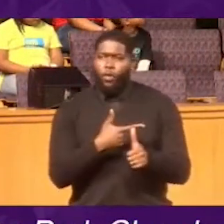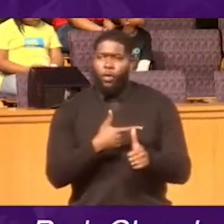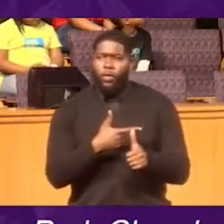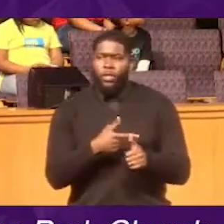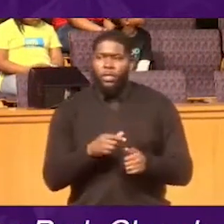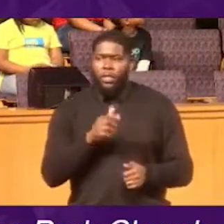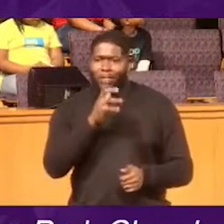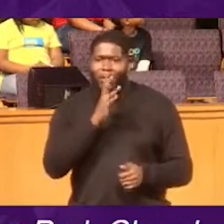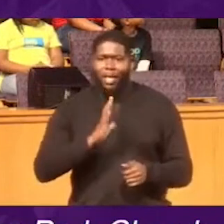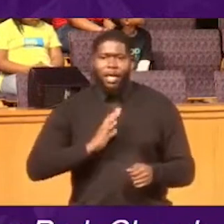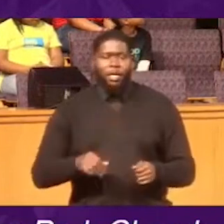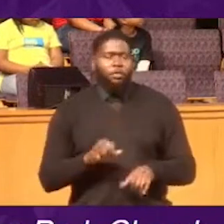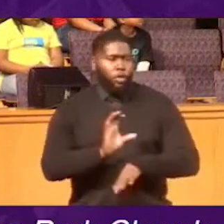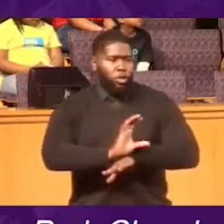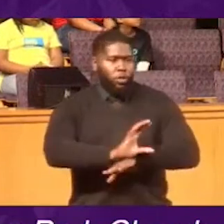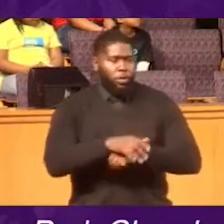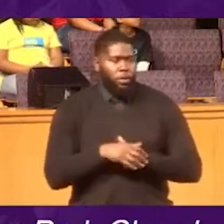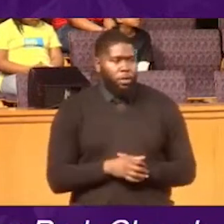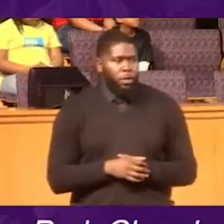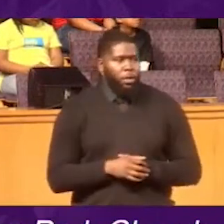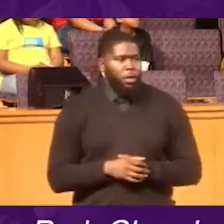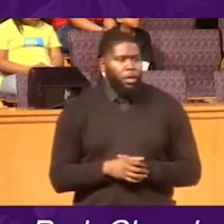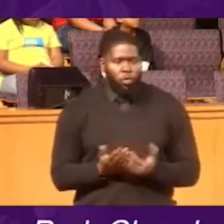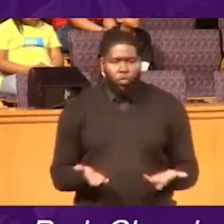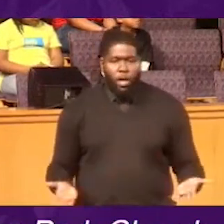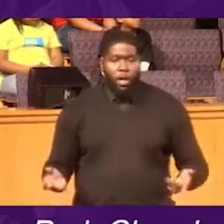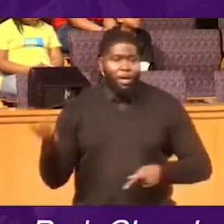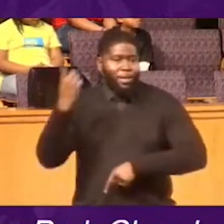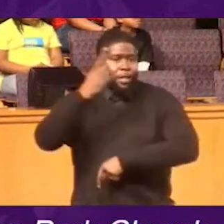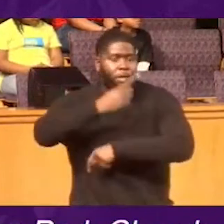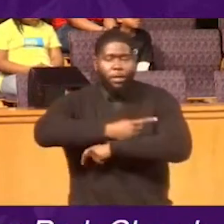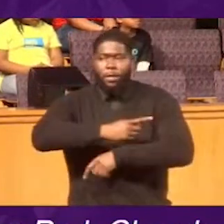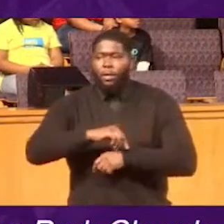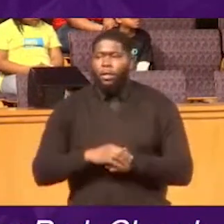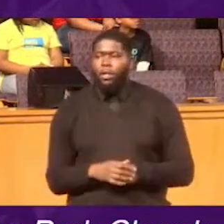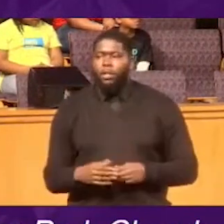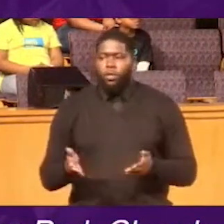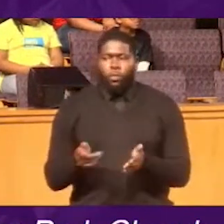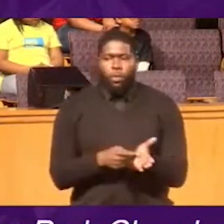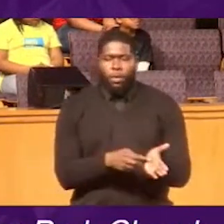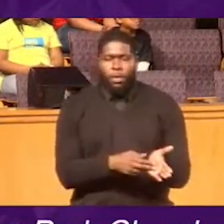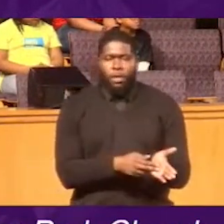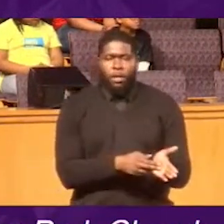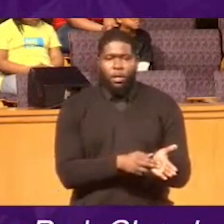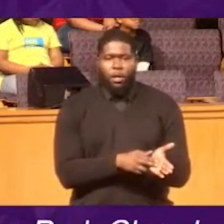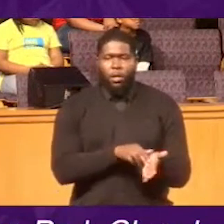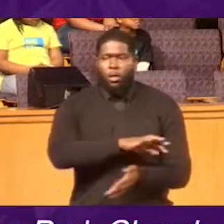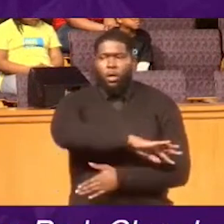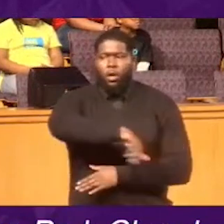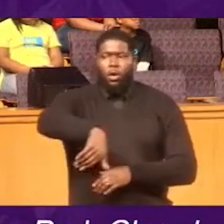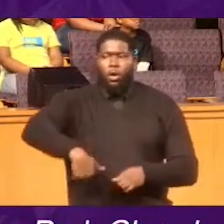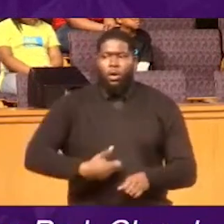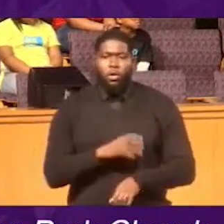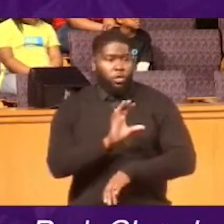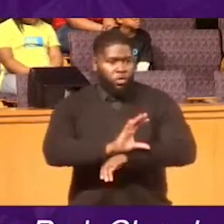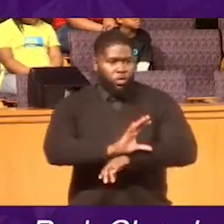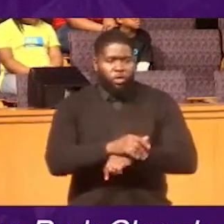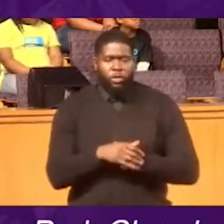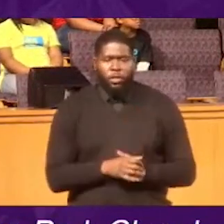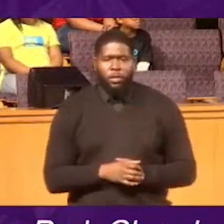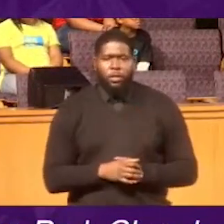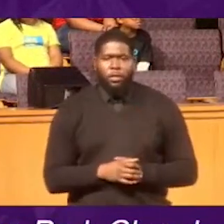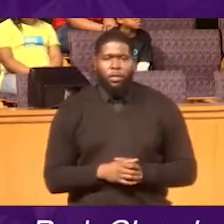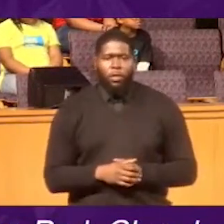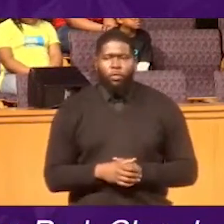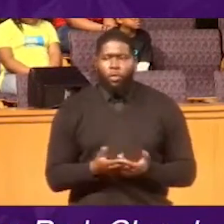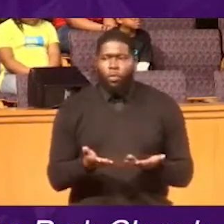Park Church. We're here today to represent all of you, the congregation, for